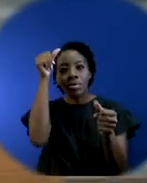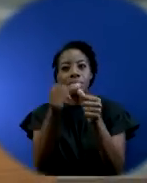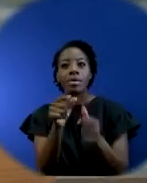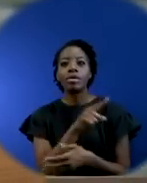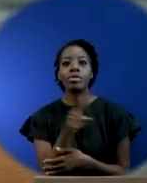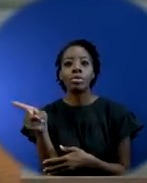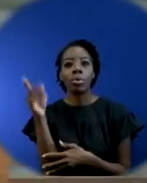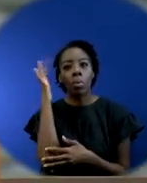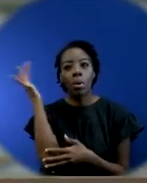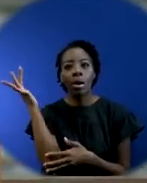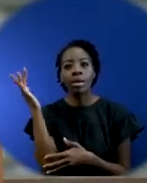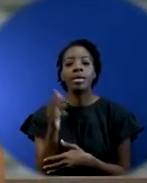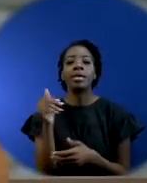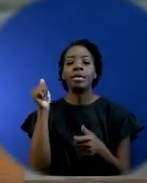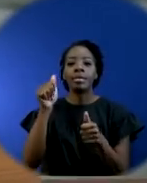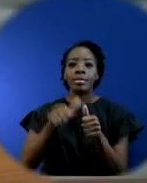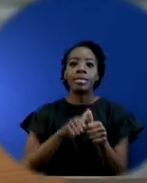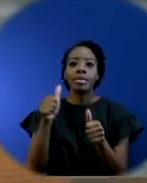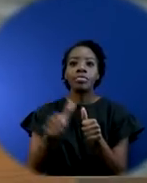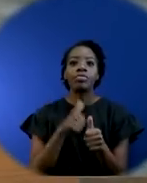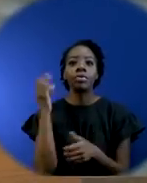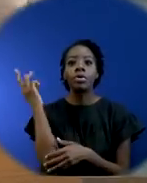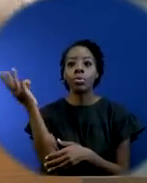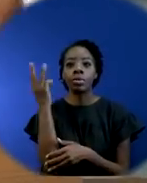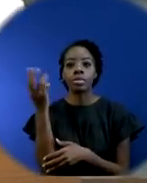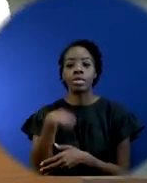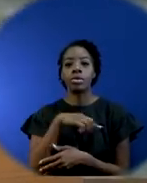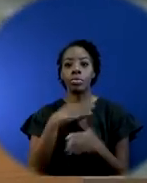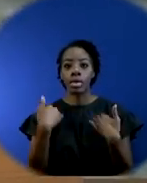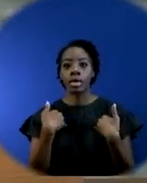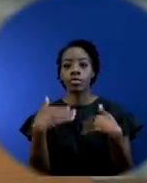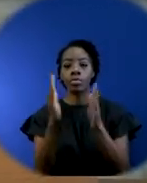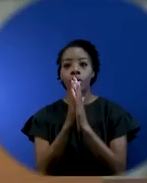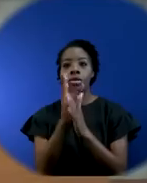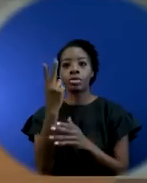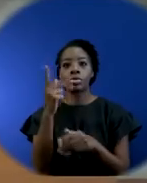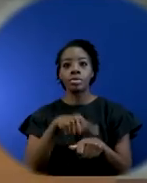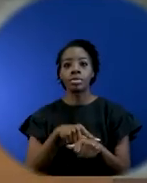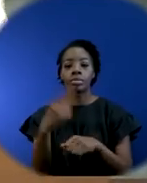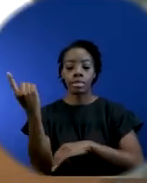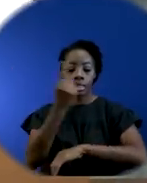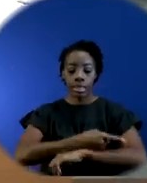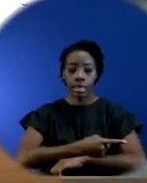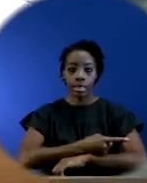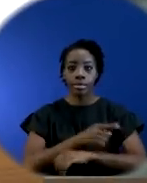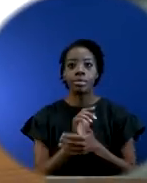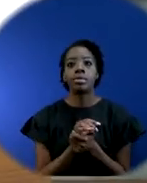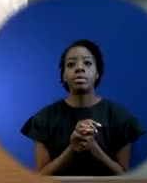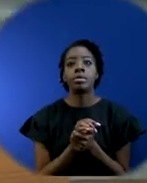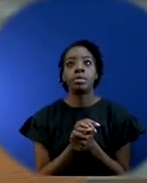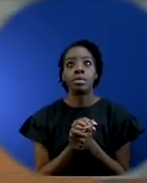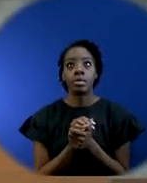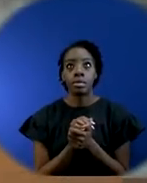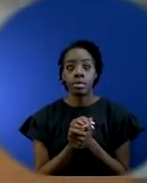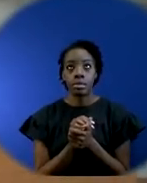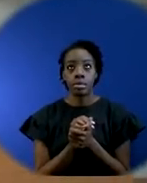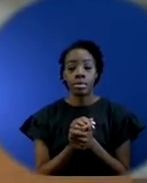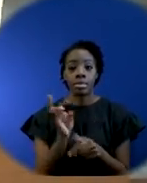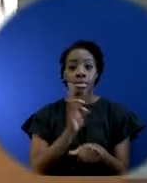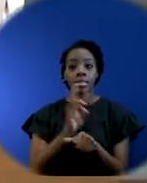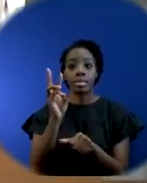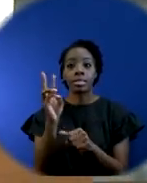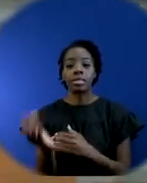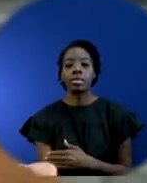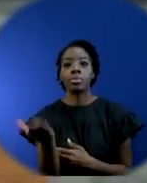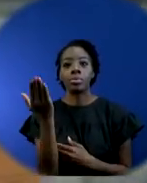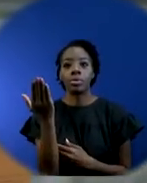let me remind you that every Wednesday we have prayer at least twice a day as a congregation. Every Wednesday we have prayer at 6